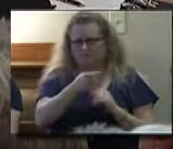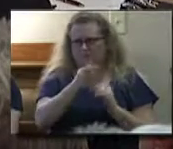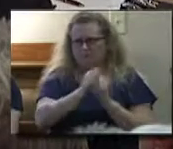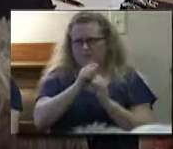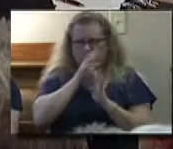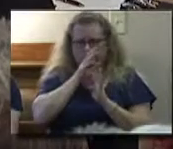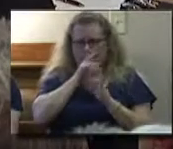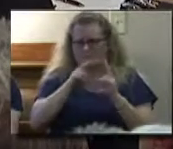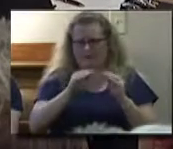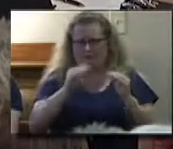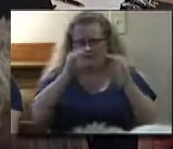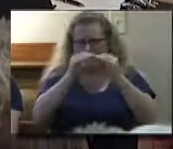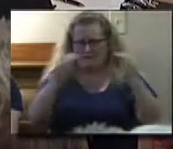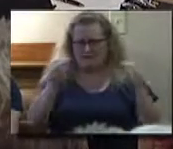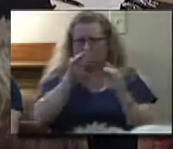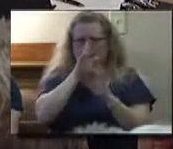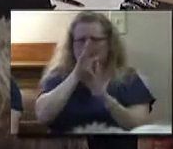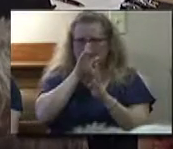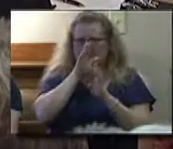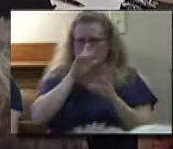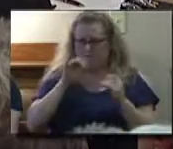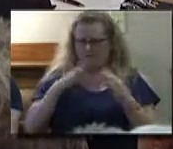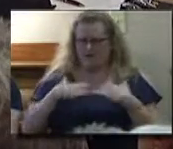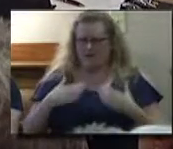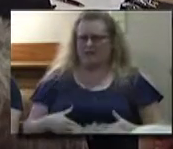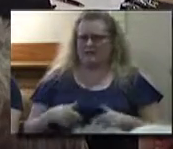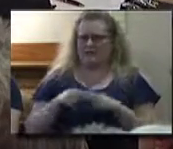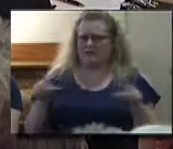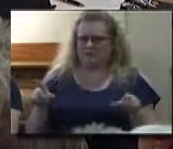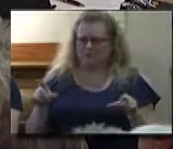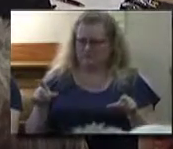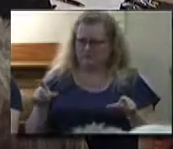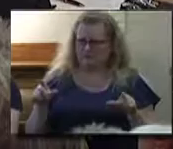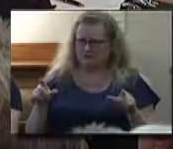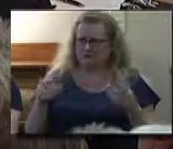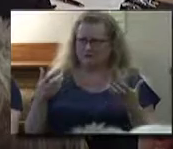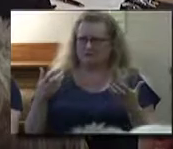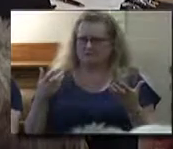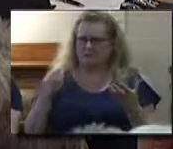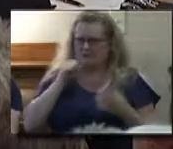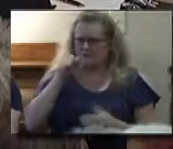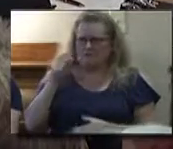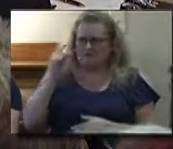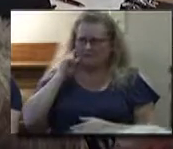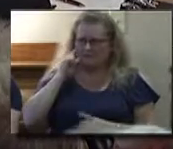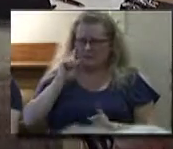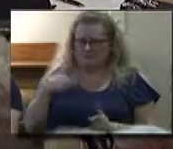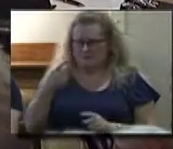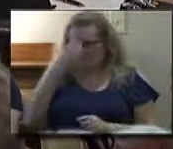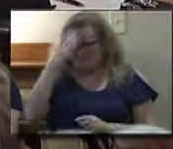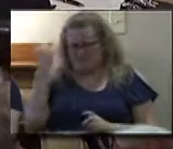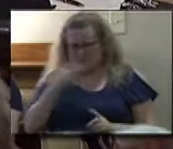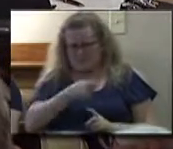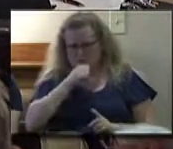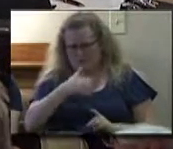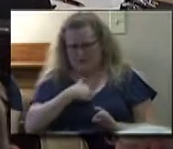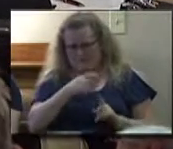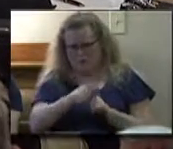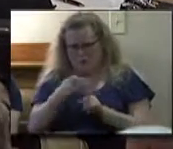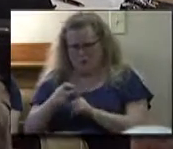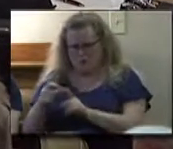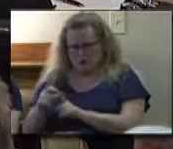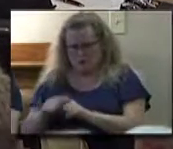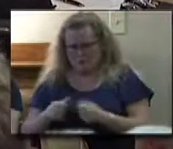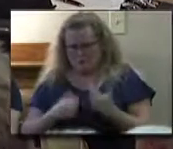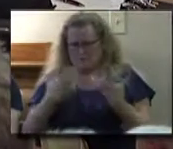very high-level speakers of body language, but I don't think it's just because they don't have the words. It